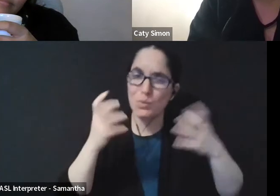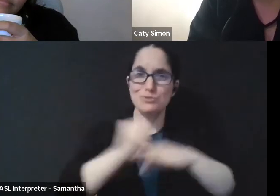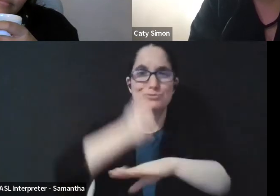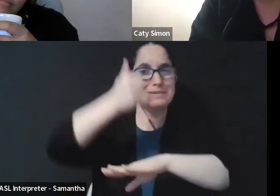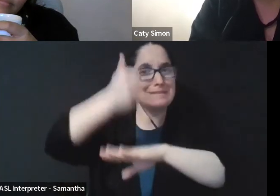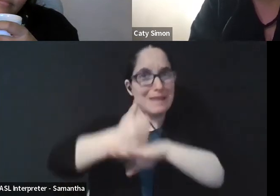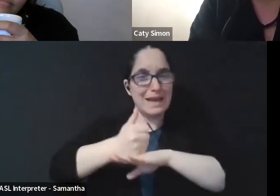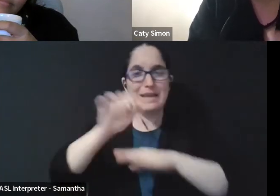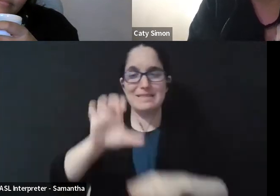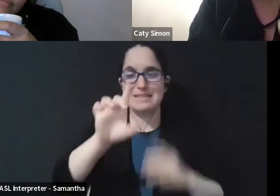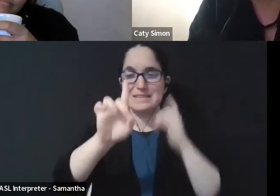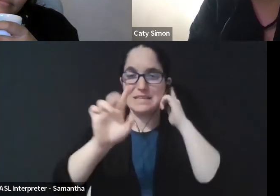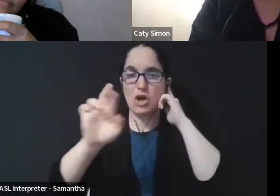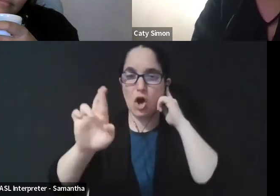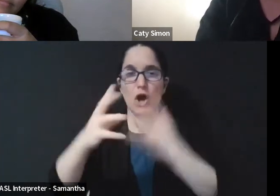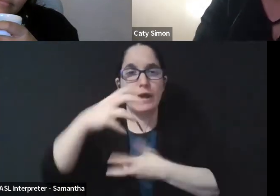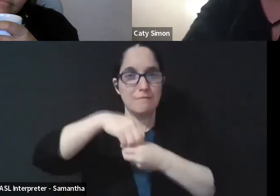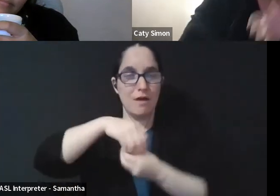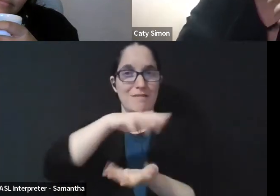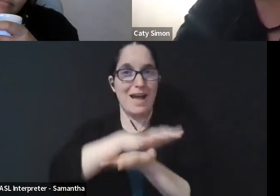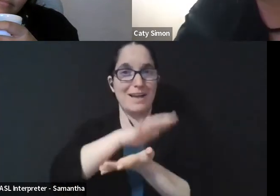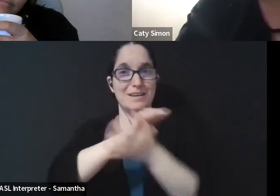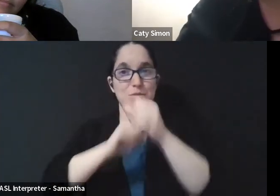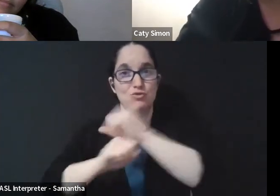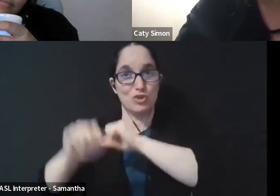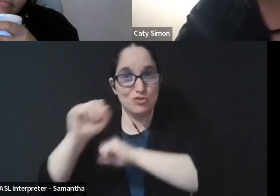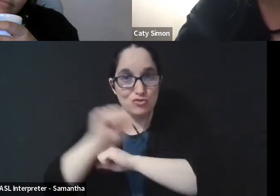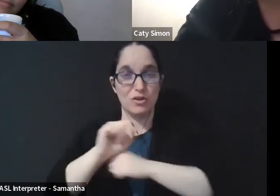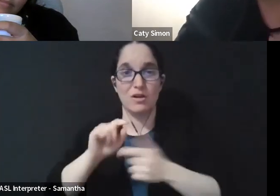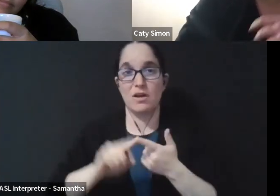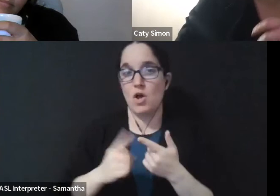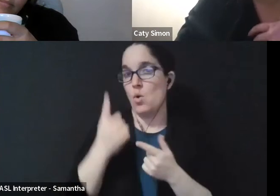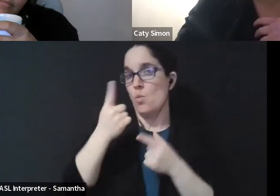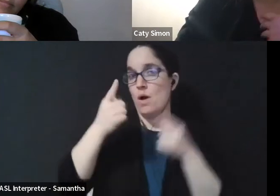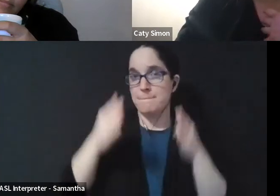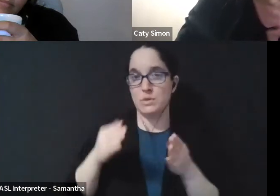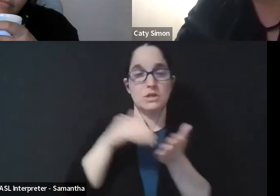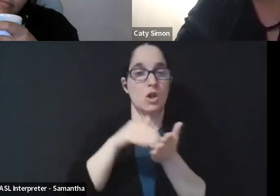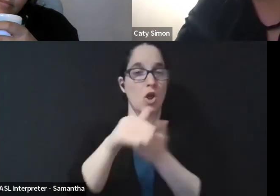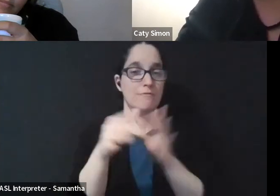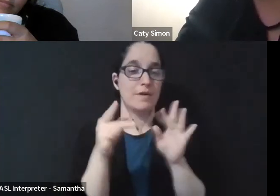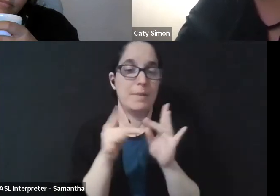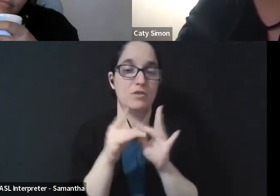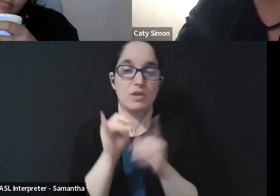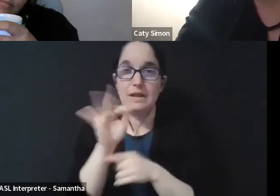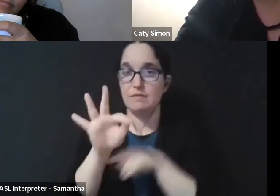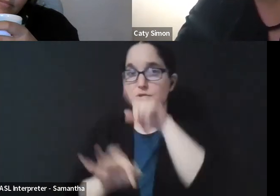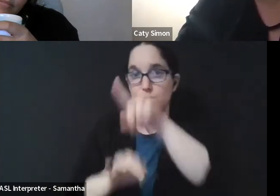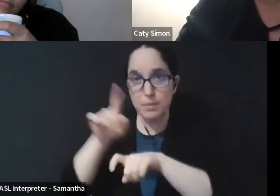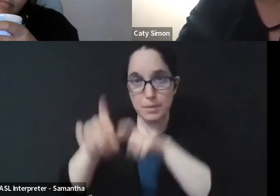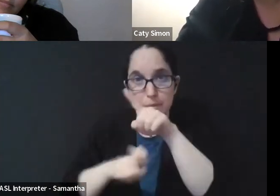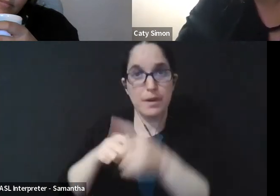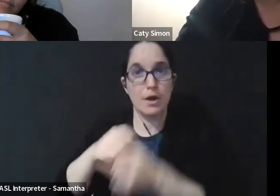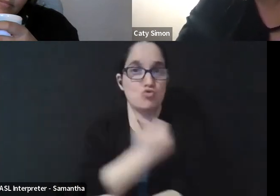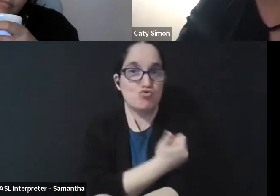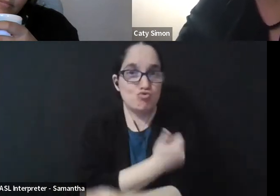institutionalize CDR in the academic infrastructure. For example, Nabarun Dasgupta often mentions the idea of asking drug use researchers to